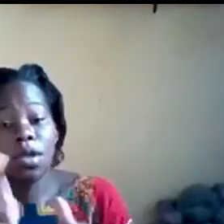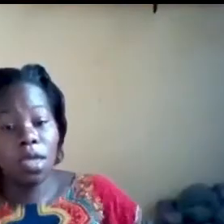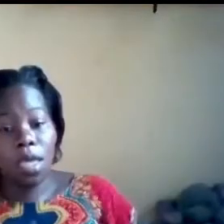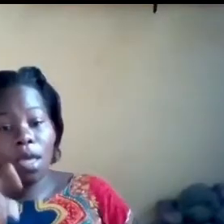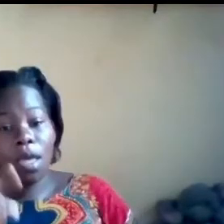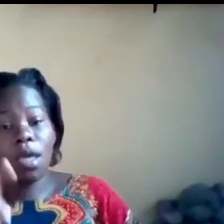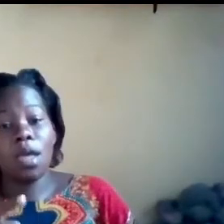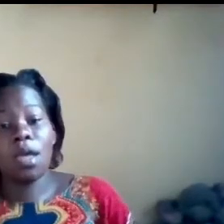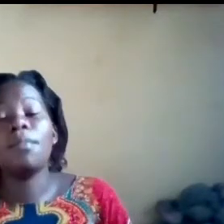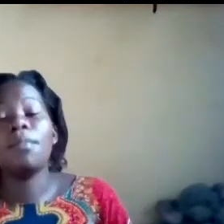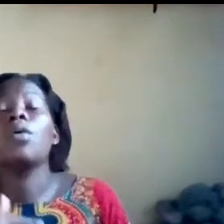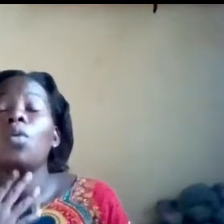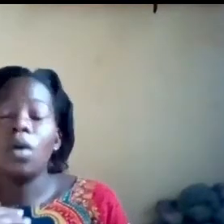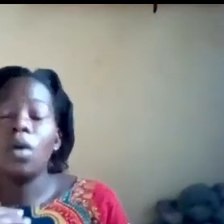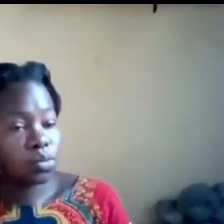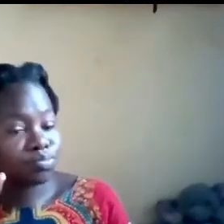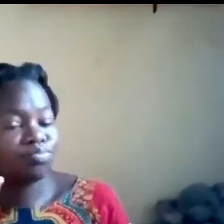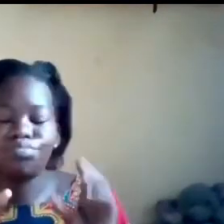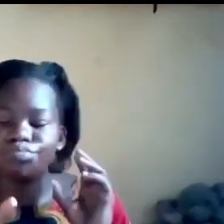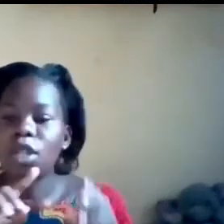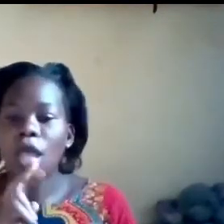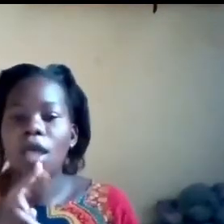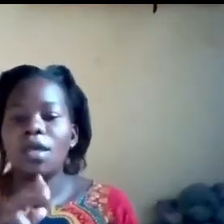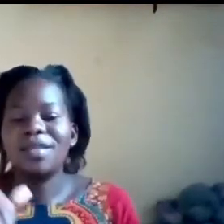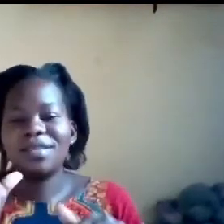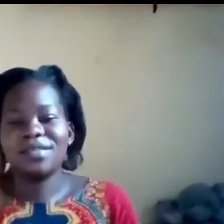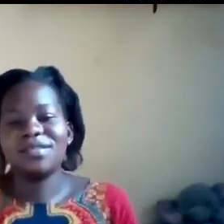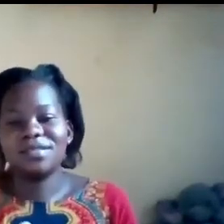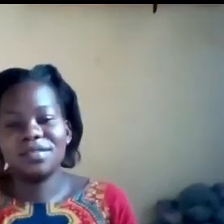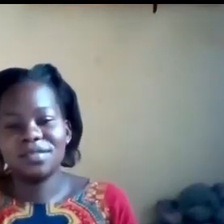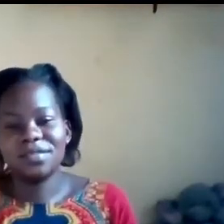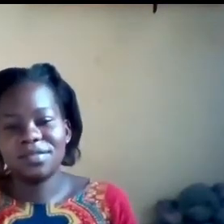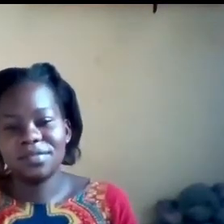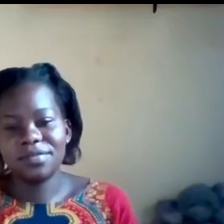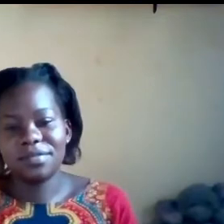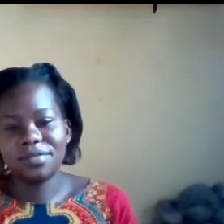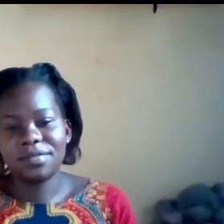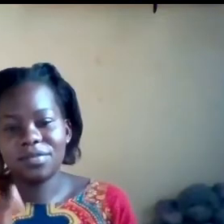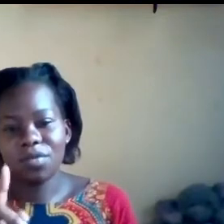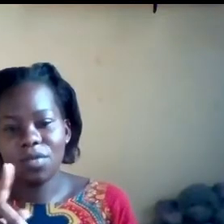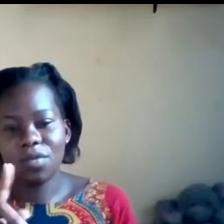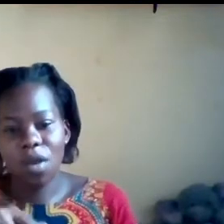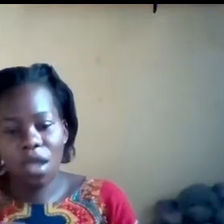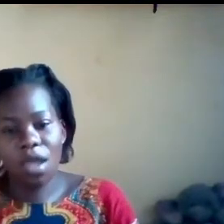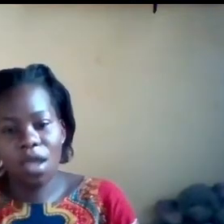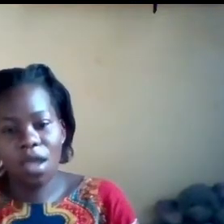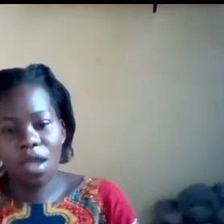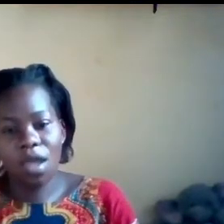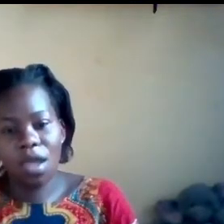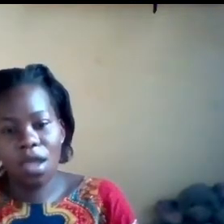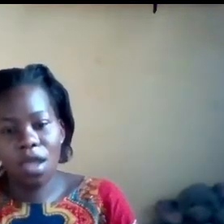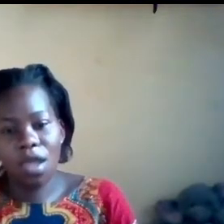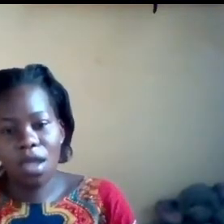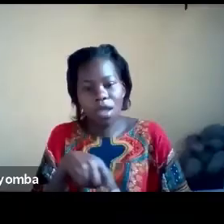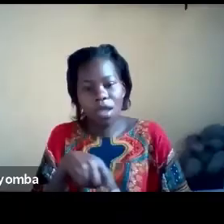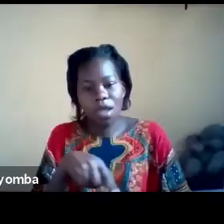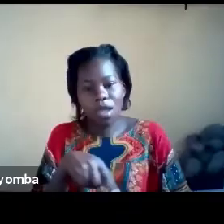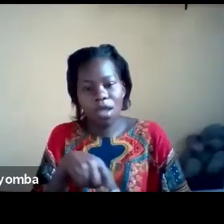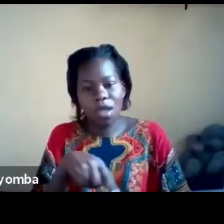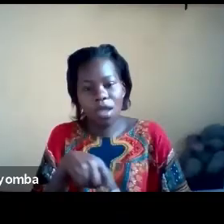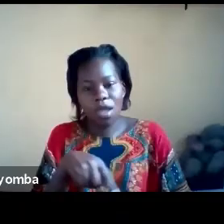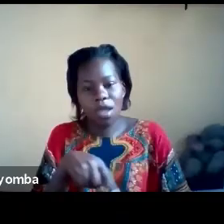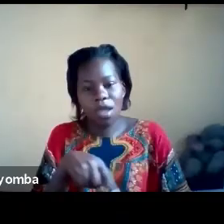I've been staying behind for 1 hour to respond to almost all of them. And needless to say, I'm not an expert in this space. So I hope, Dawn, you have maybe